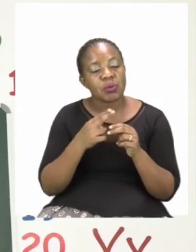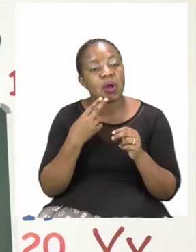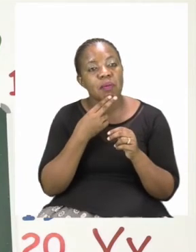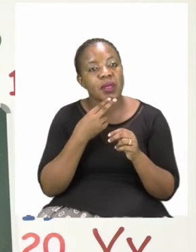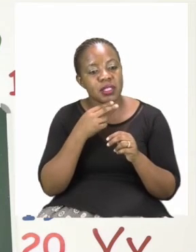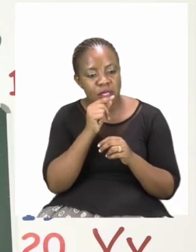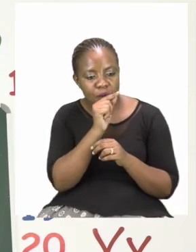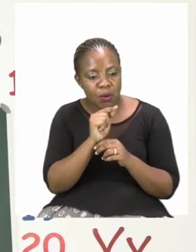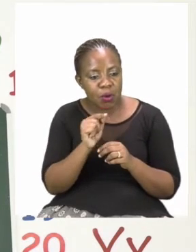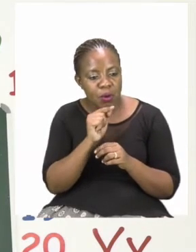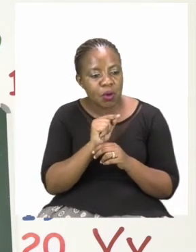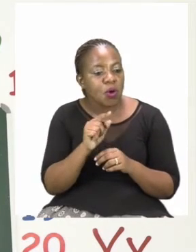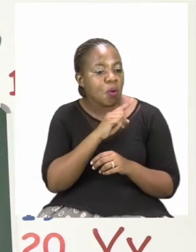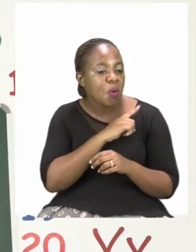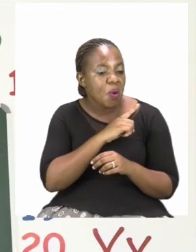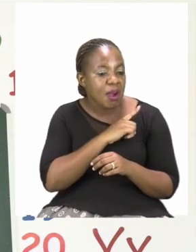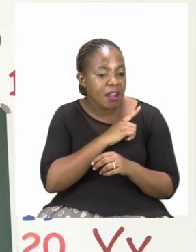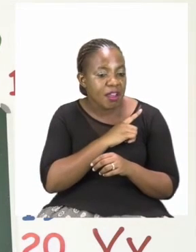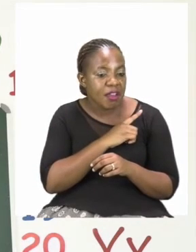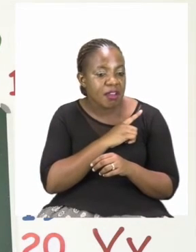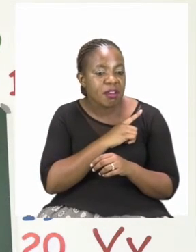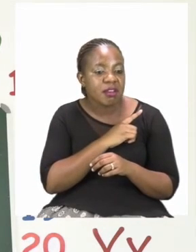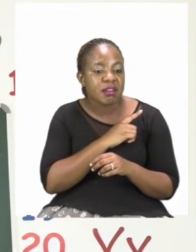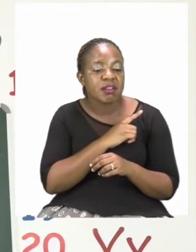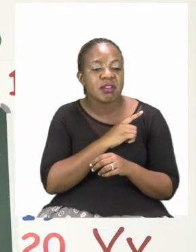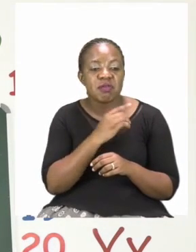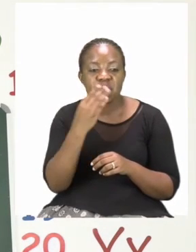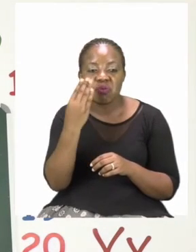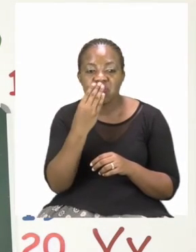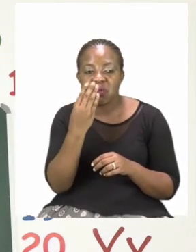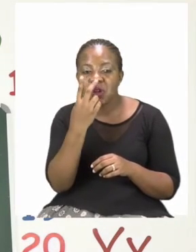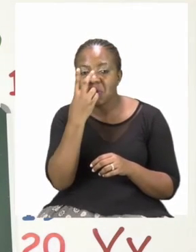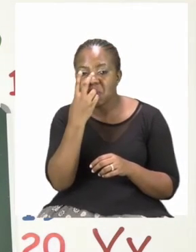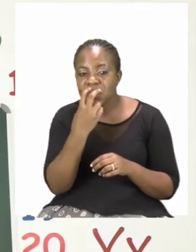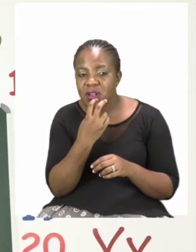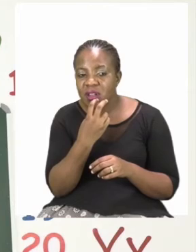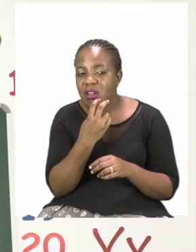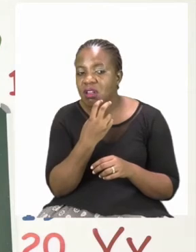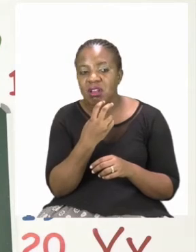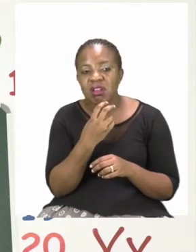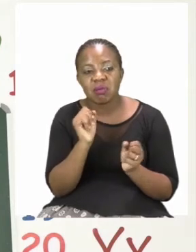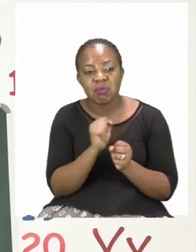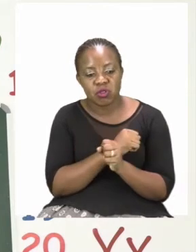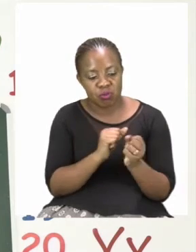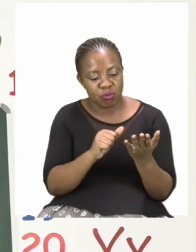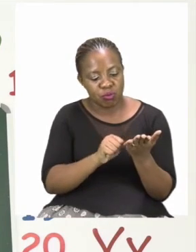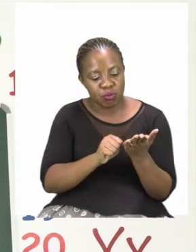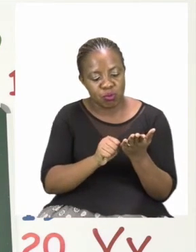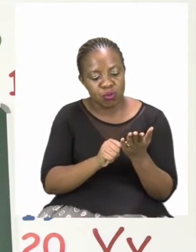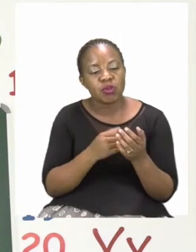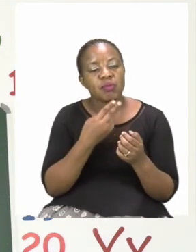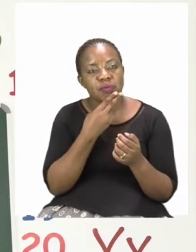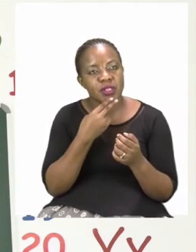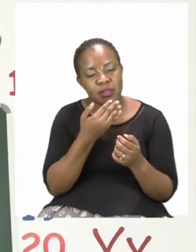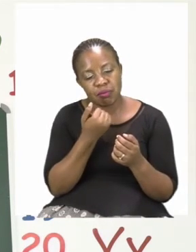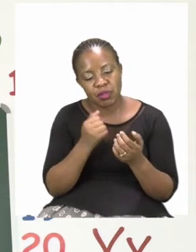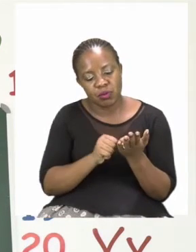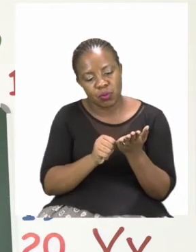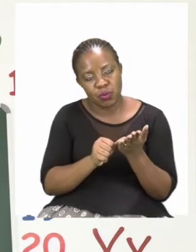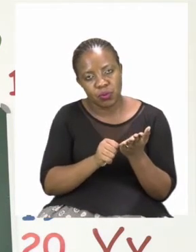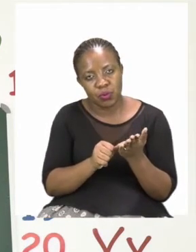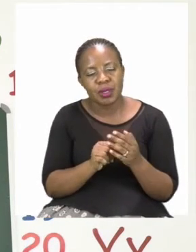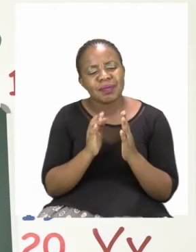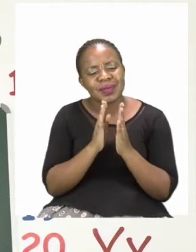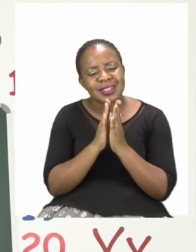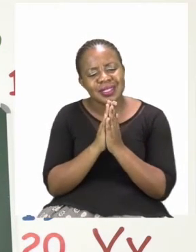always erase and start again. Make sure that your work is neat when you are